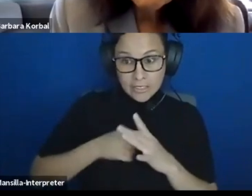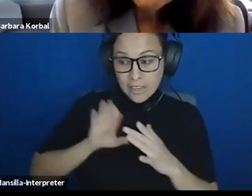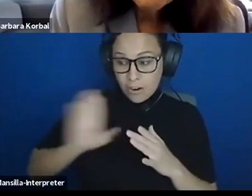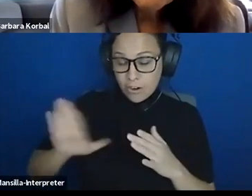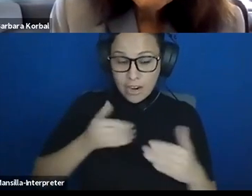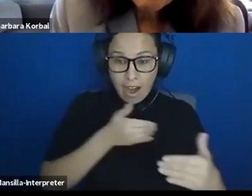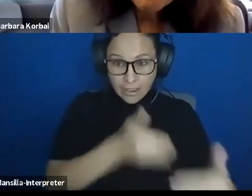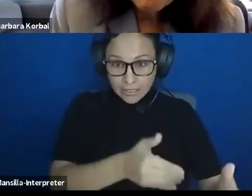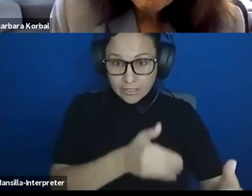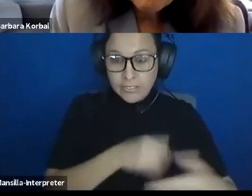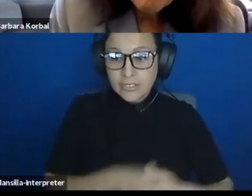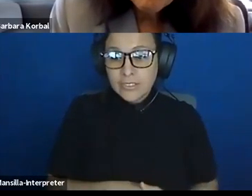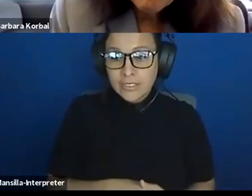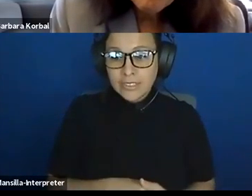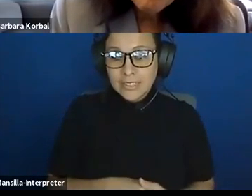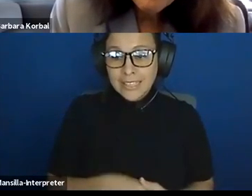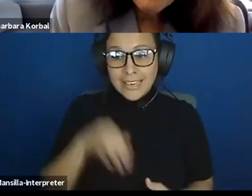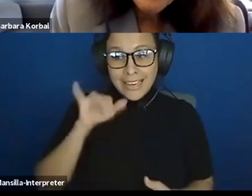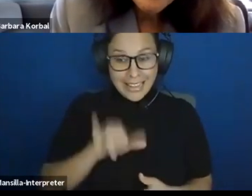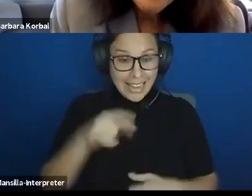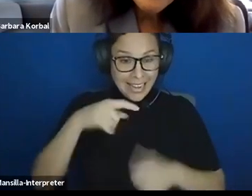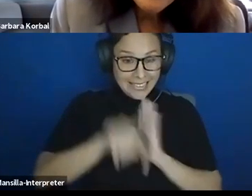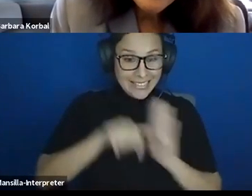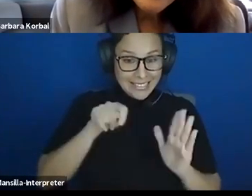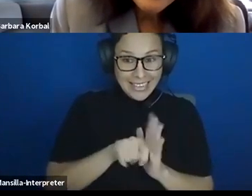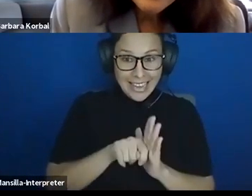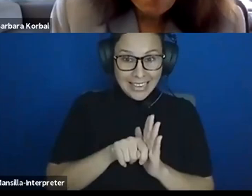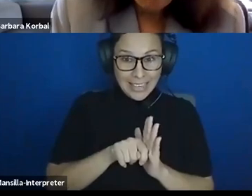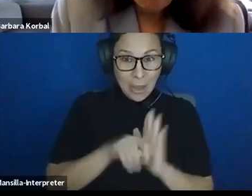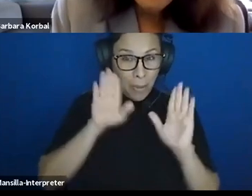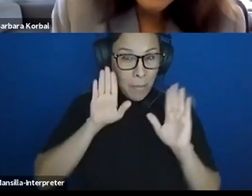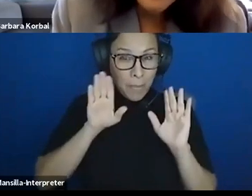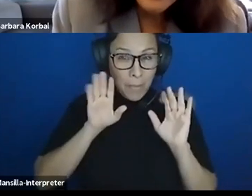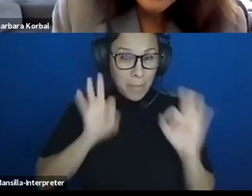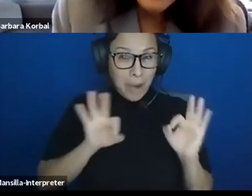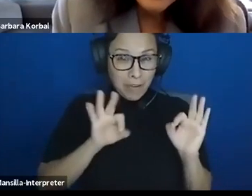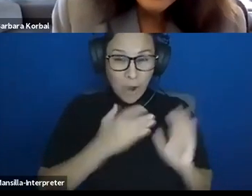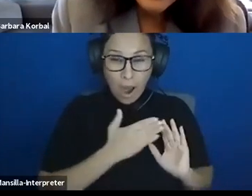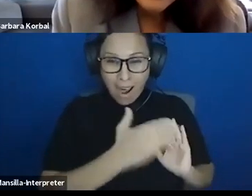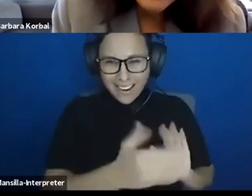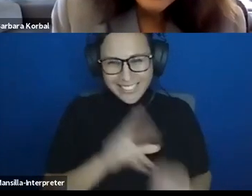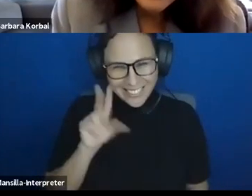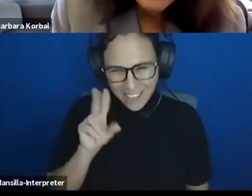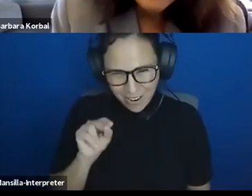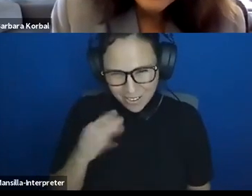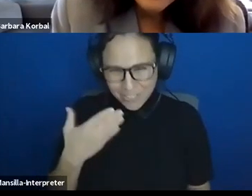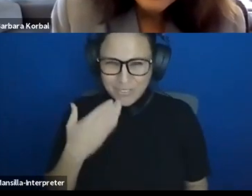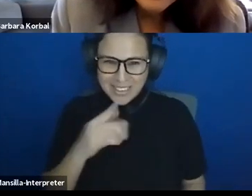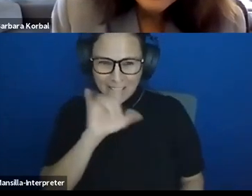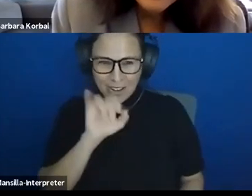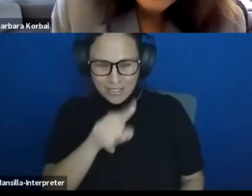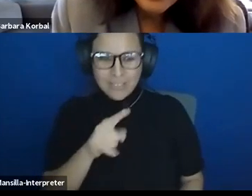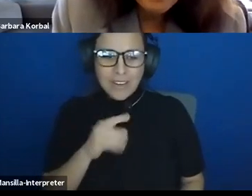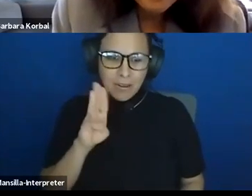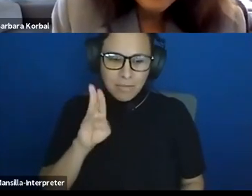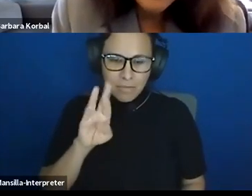as wonderfully archived as they are now. So I want to also thank you, Liz, for making this happen, and